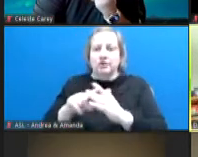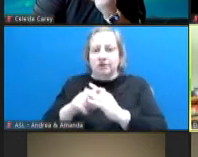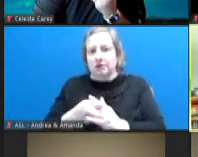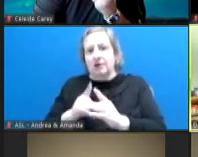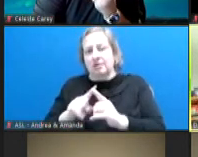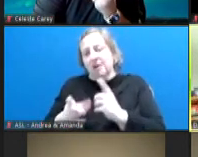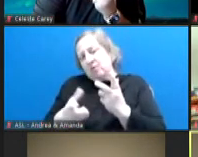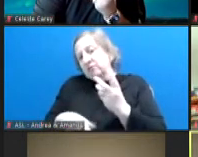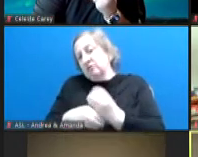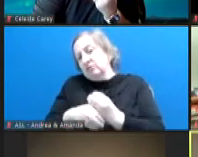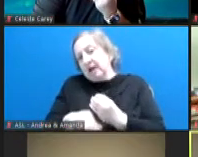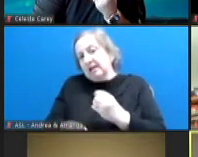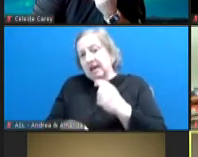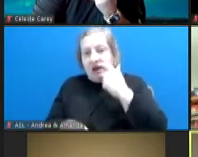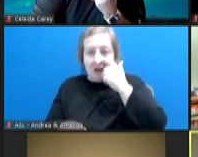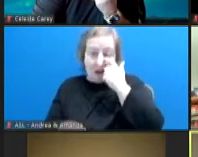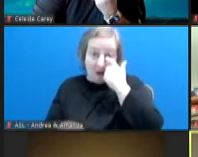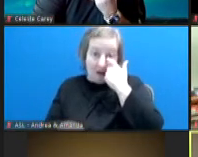add that. But